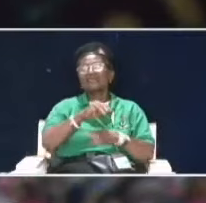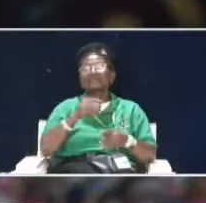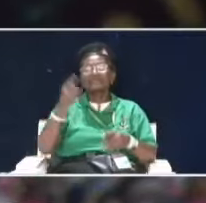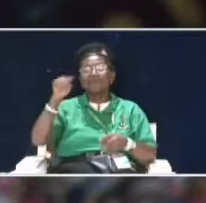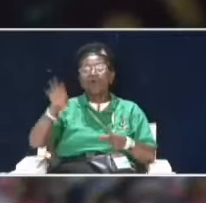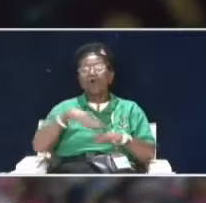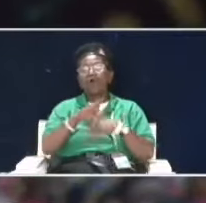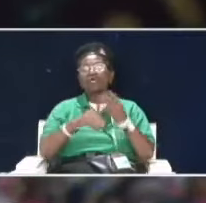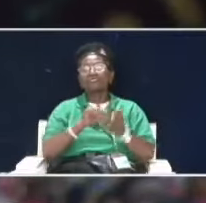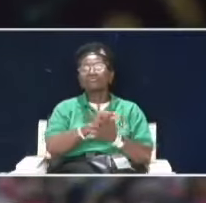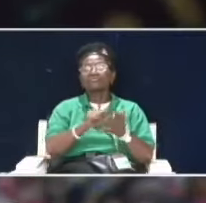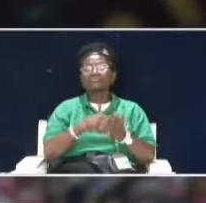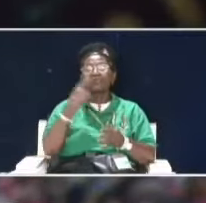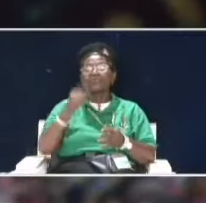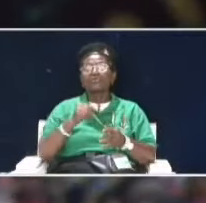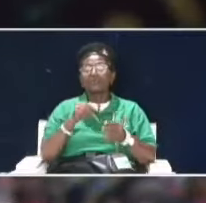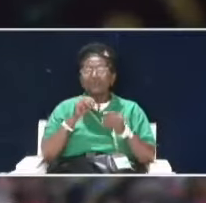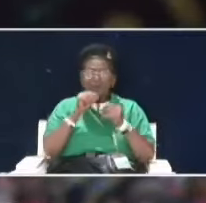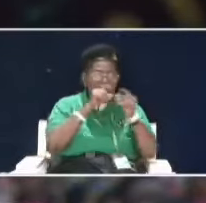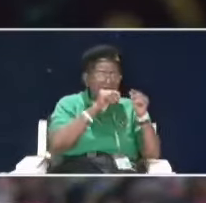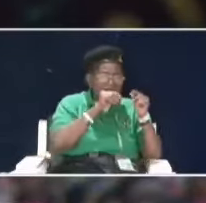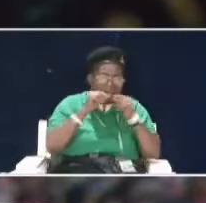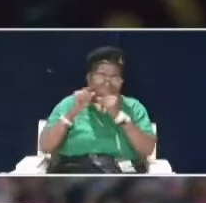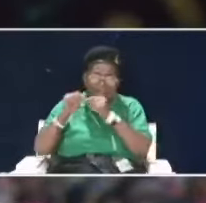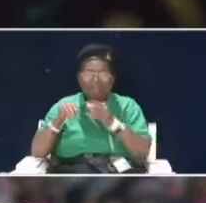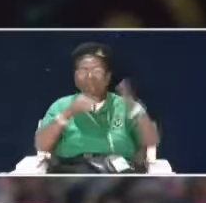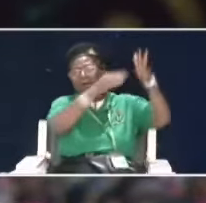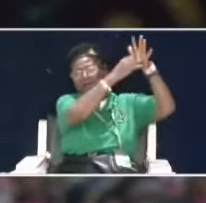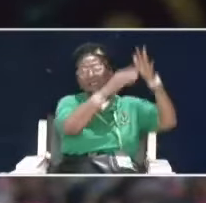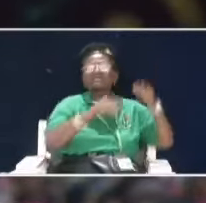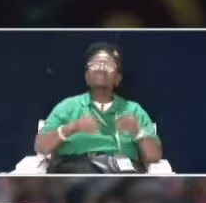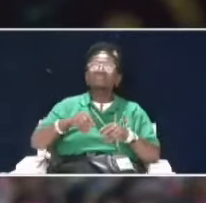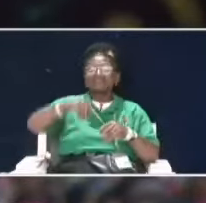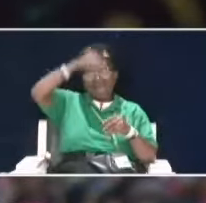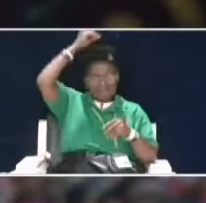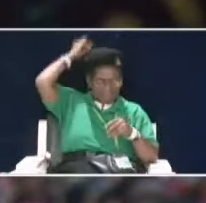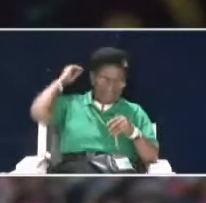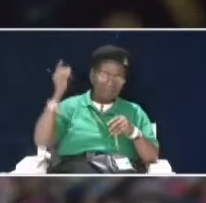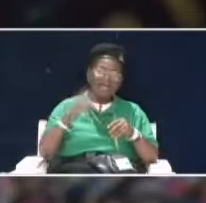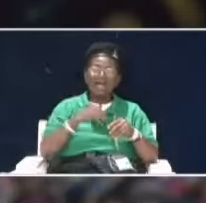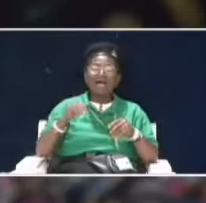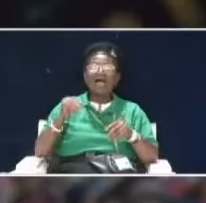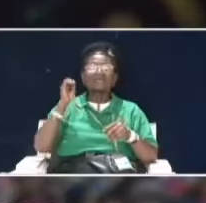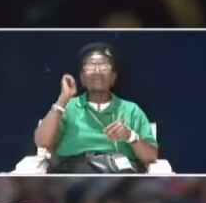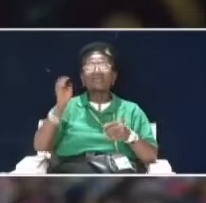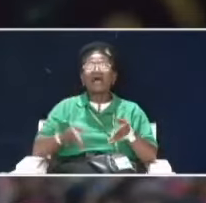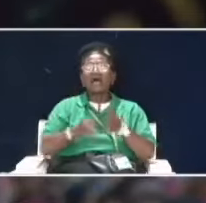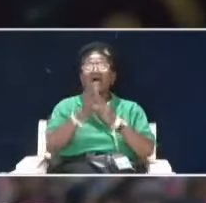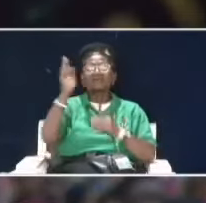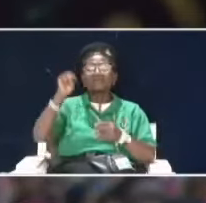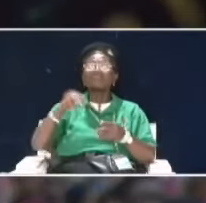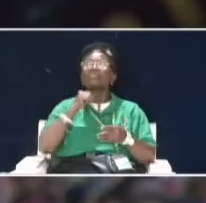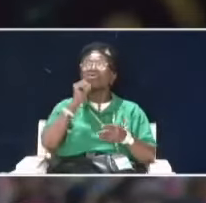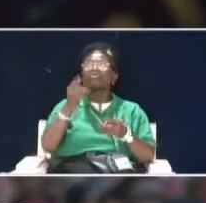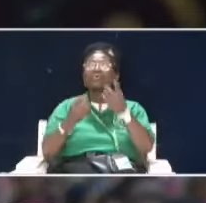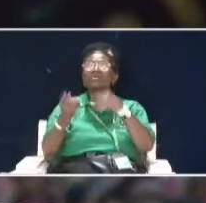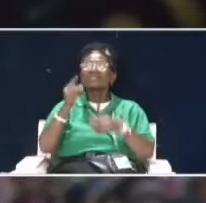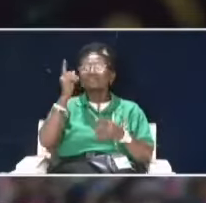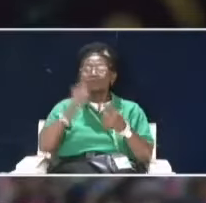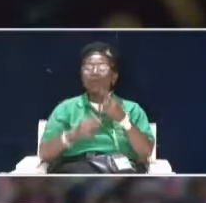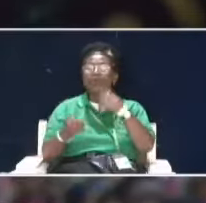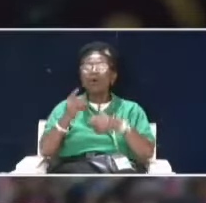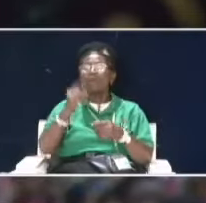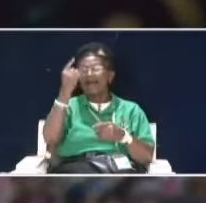all those who conspired against Daniel. And he asked them not only to come alone, but to come with